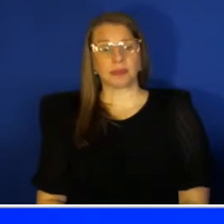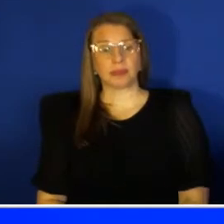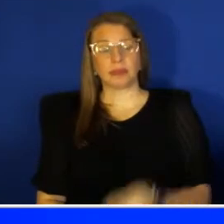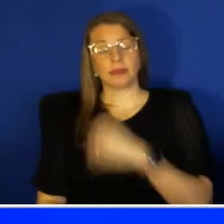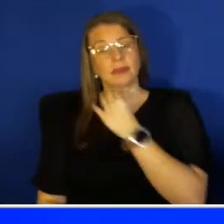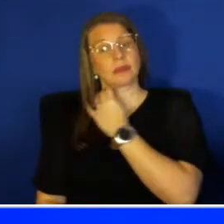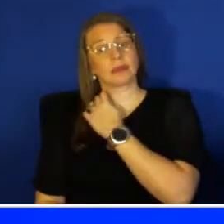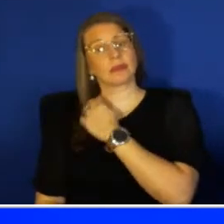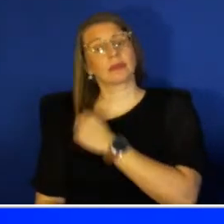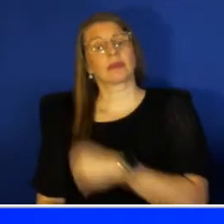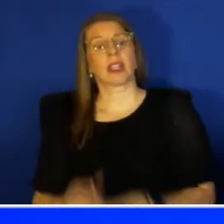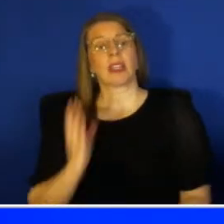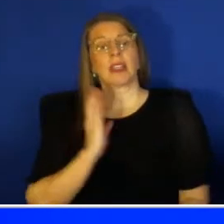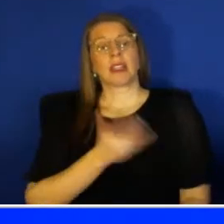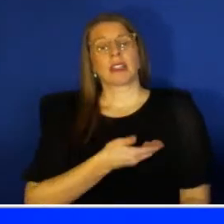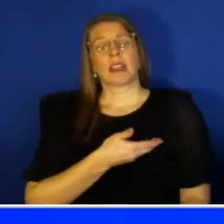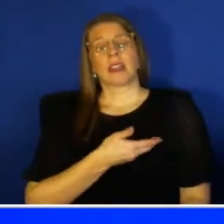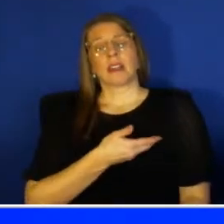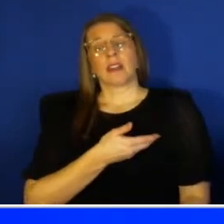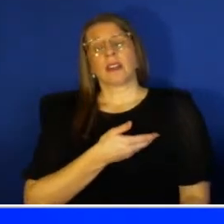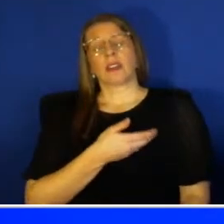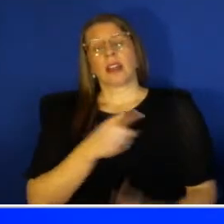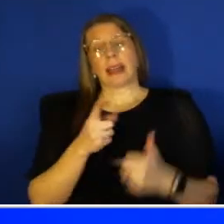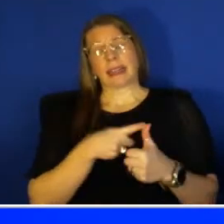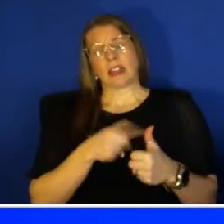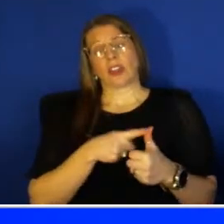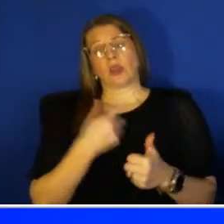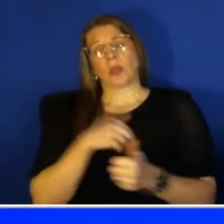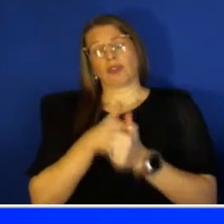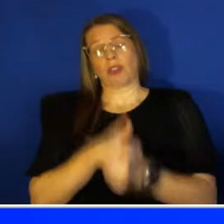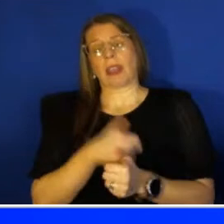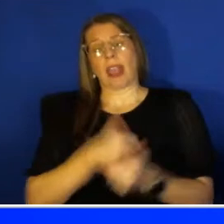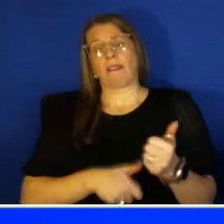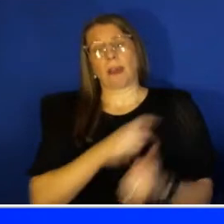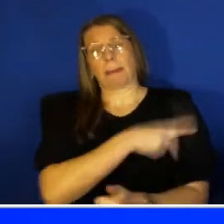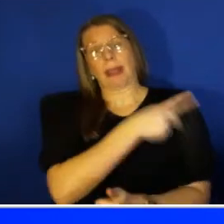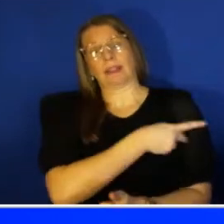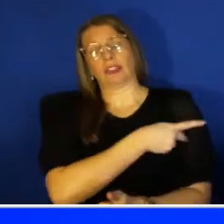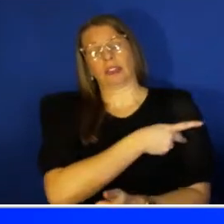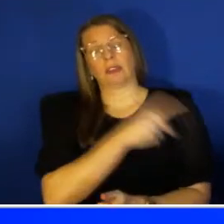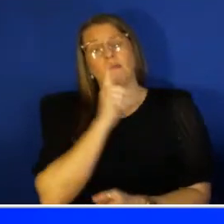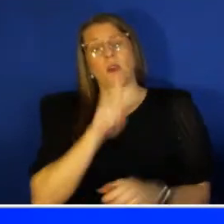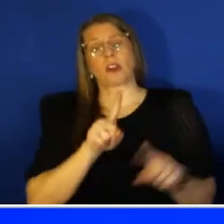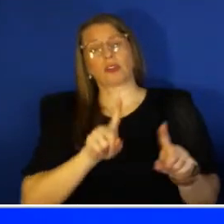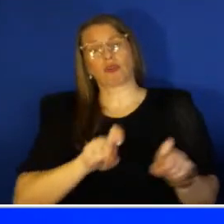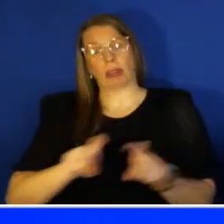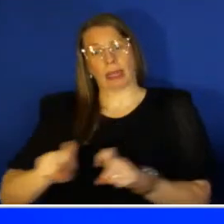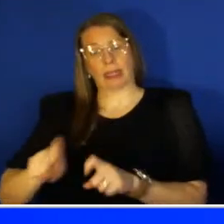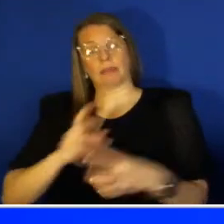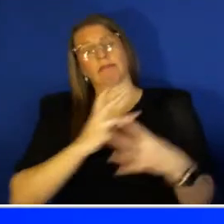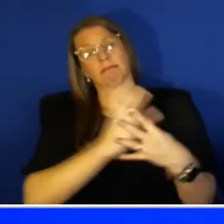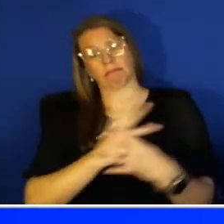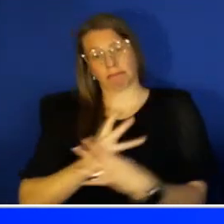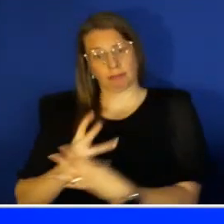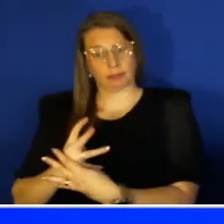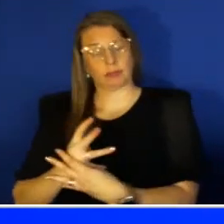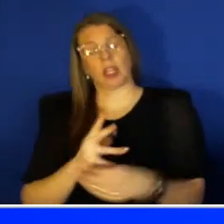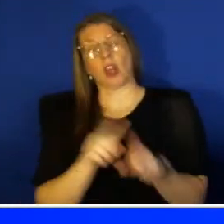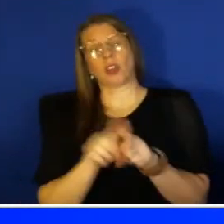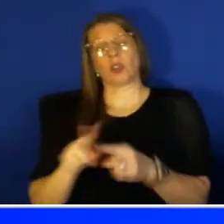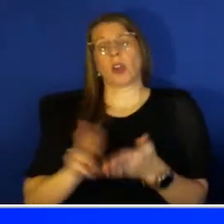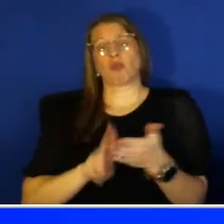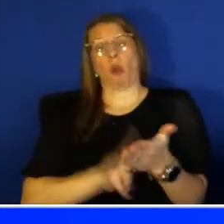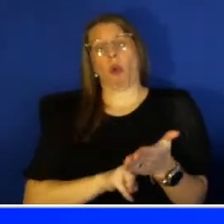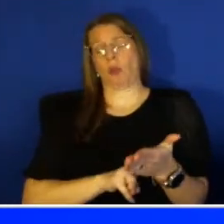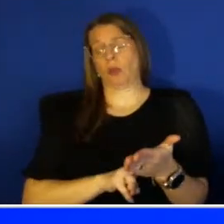initiatives, primarily what we do is we track every patient that is being screened, as well as every patient that gets enrolled onto any